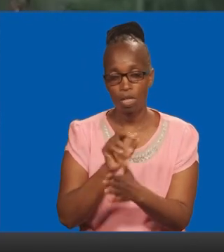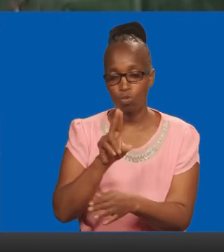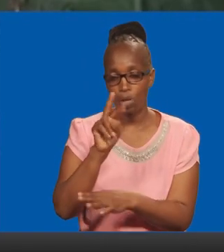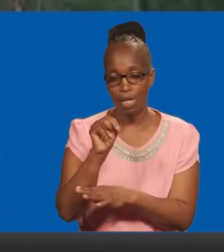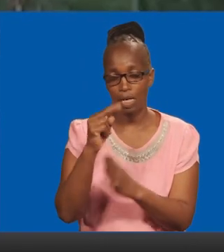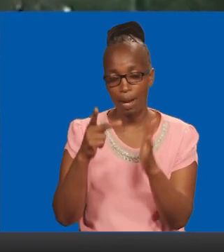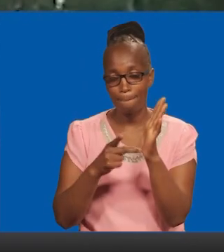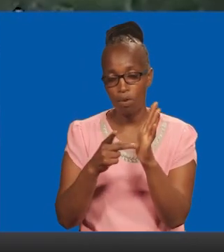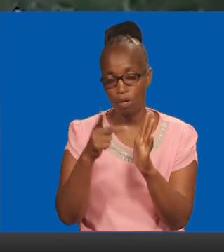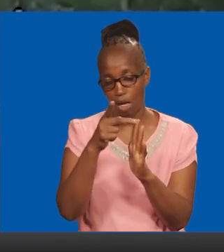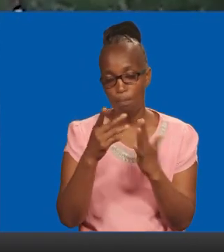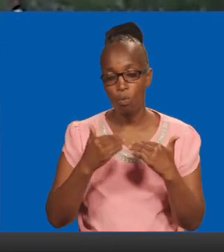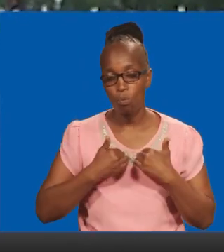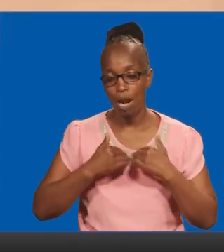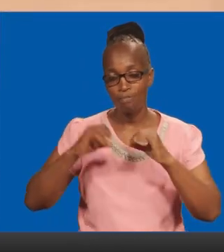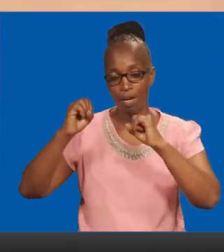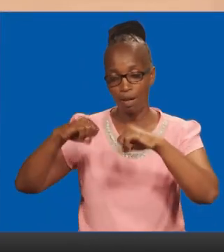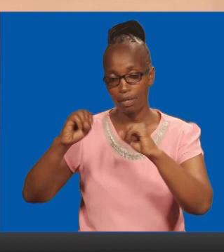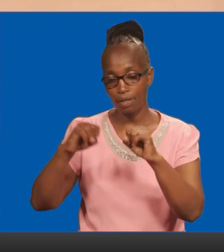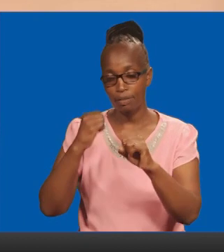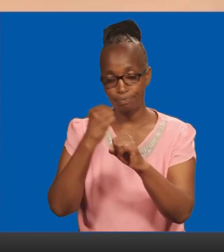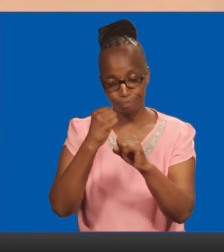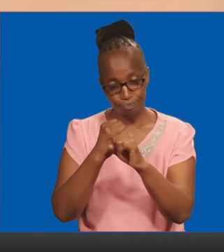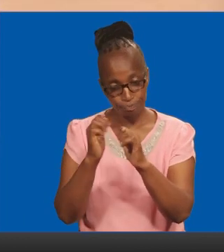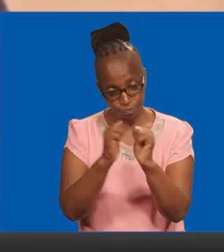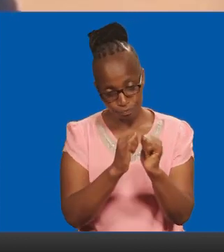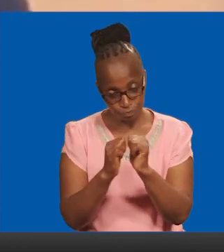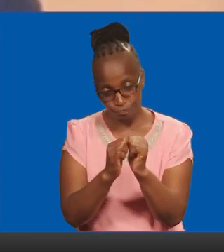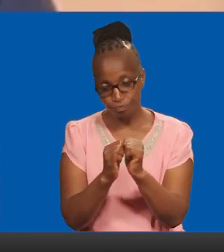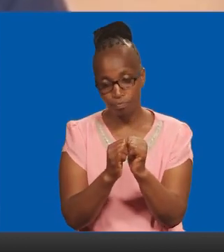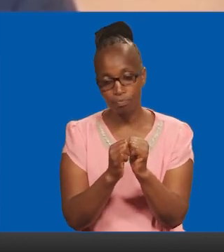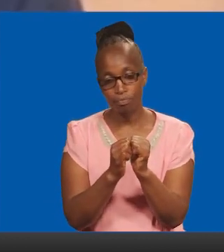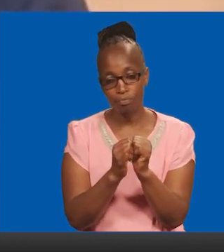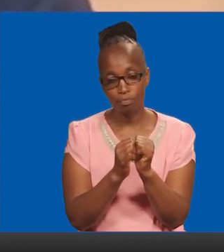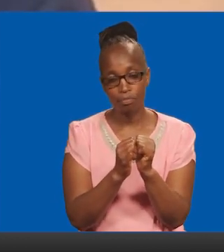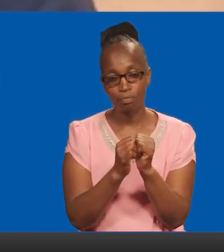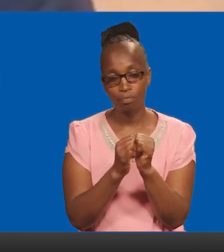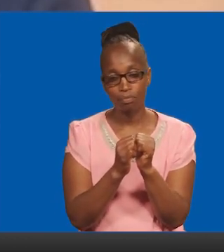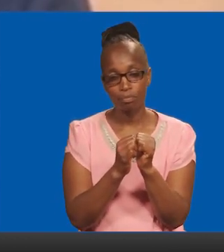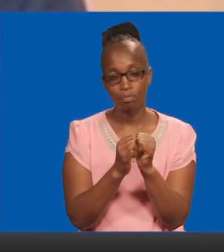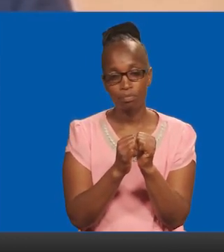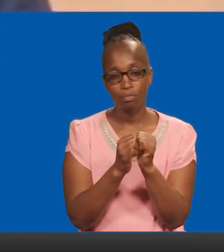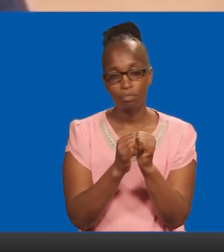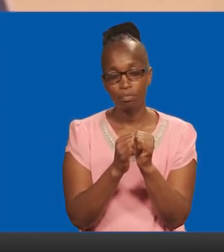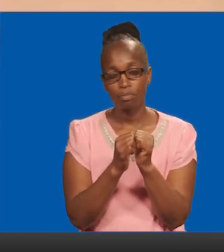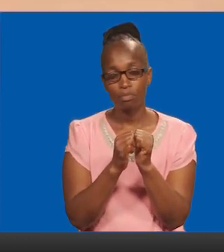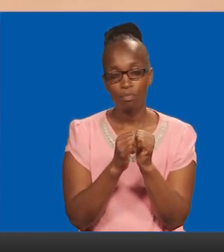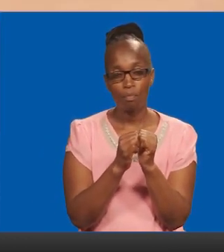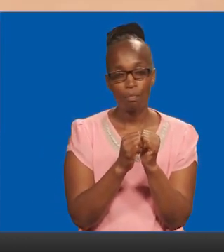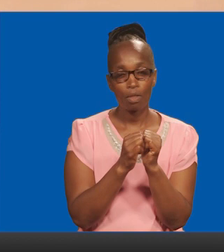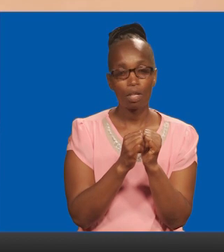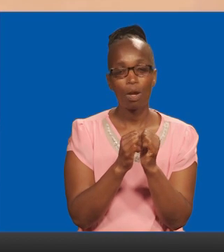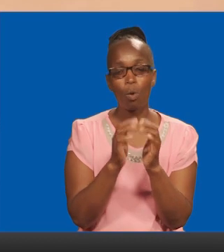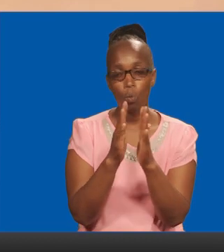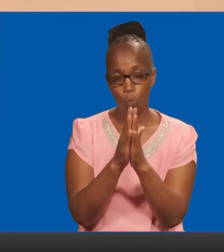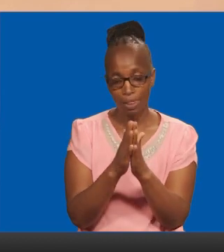hewani kulingana na mwelekeo wa UN. Have agreed to work together to increase joint efforts to the